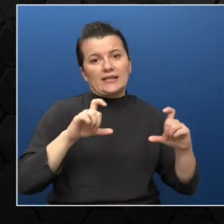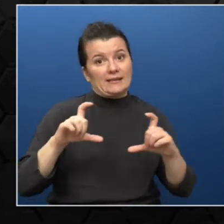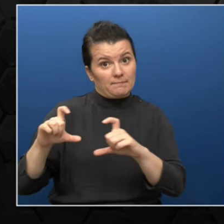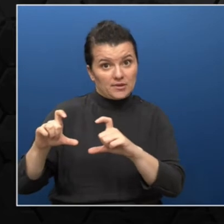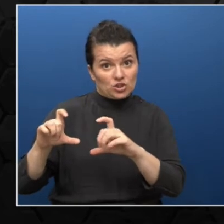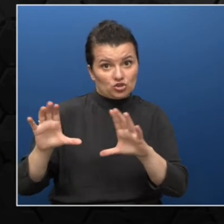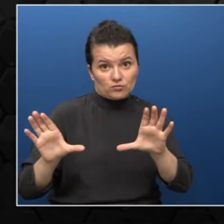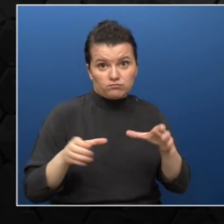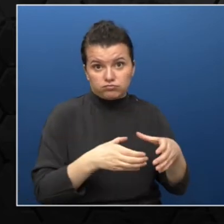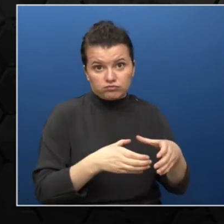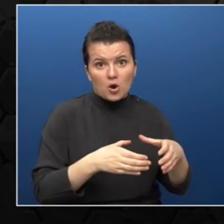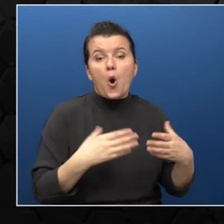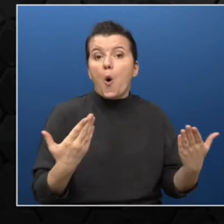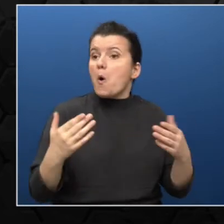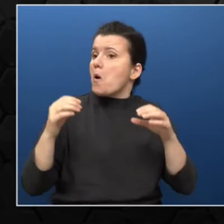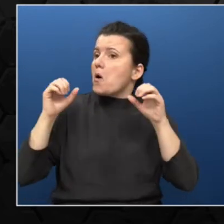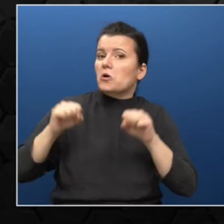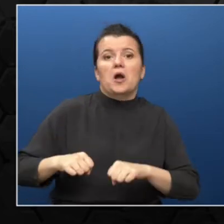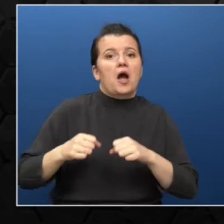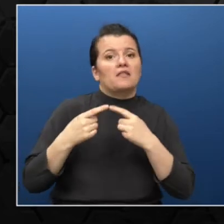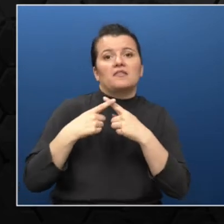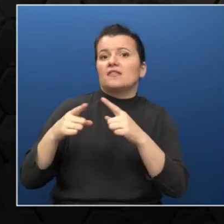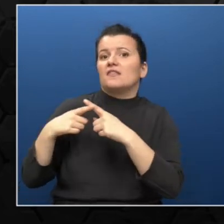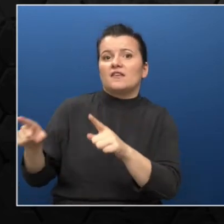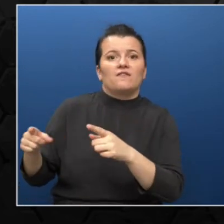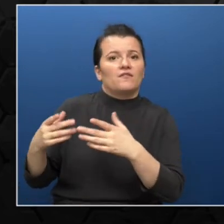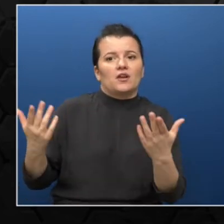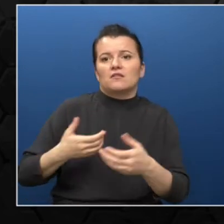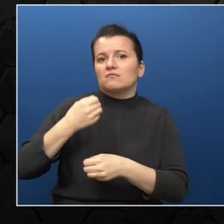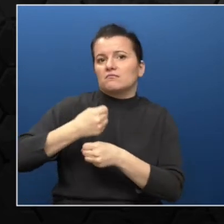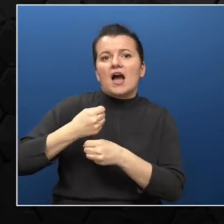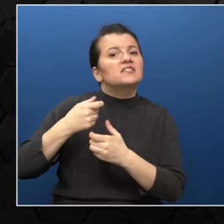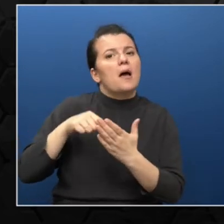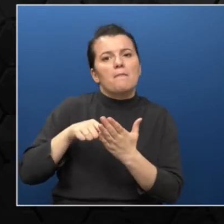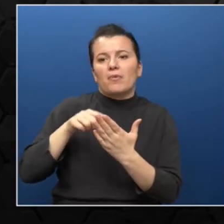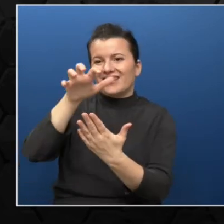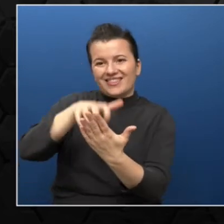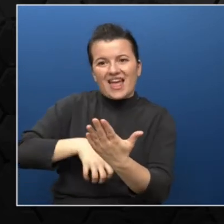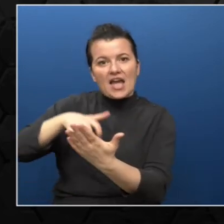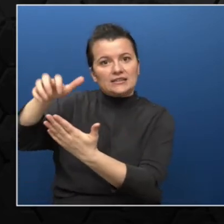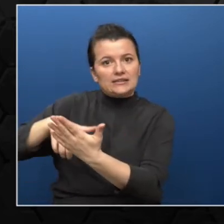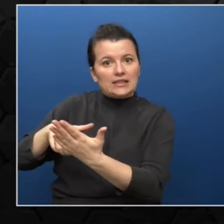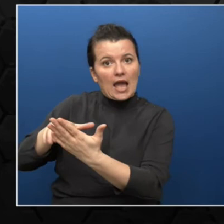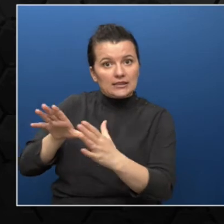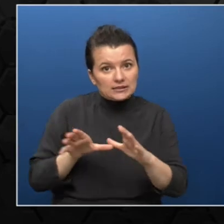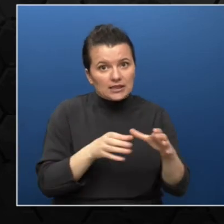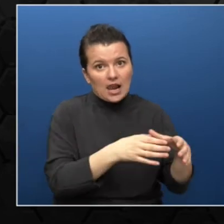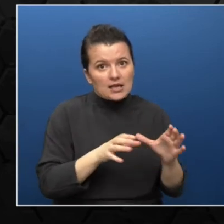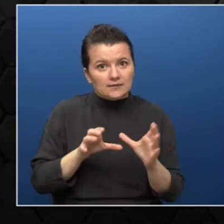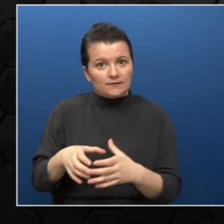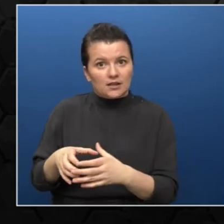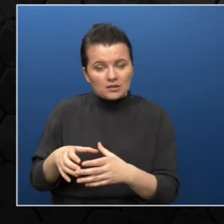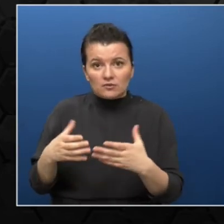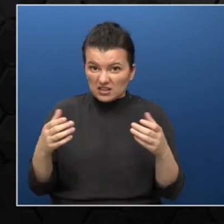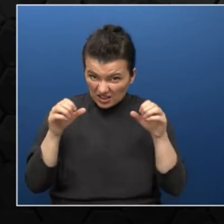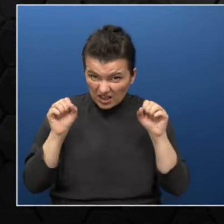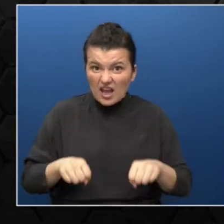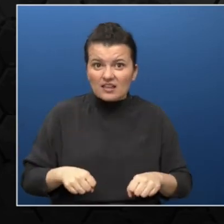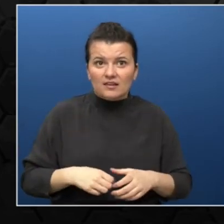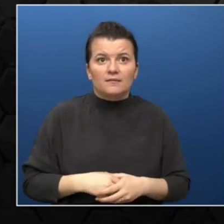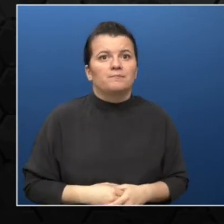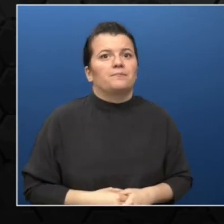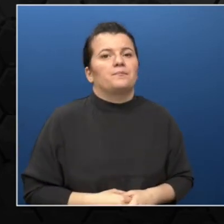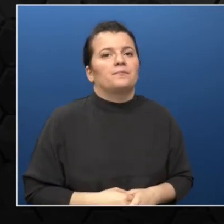or also for any other AI tasks like text classification and so on? The short answer